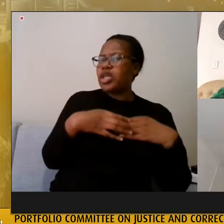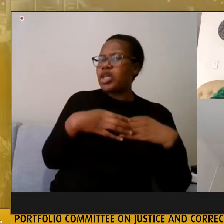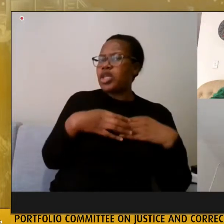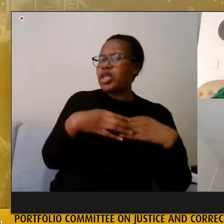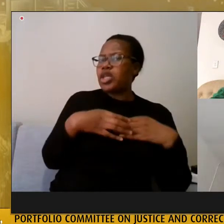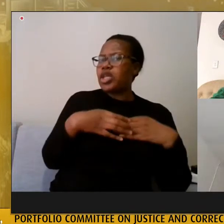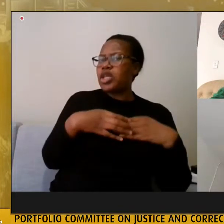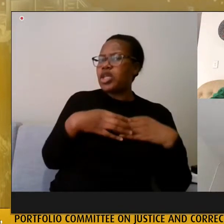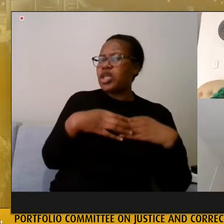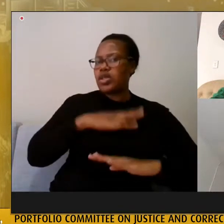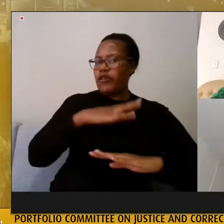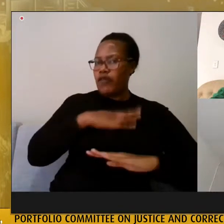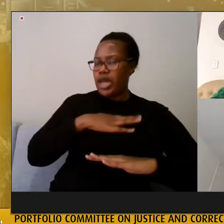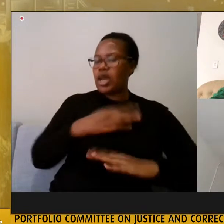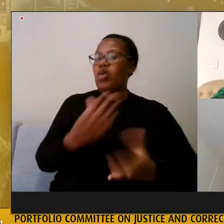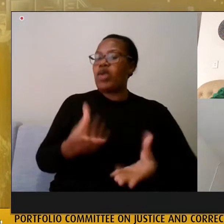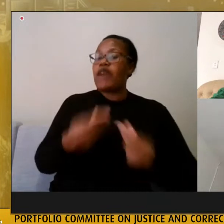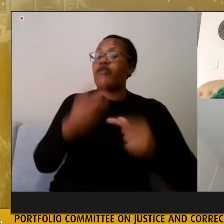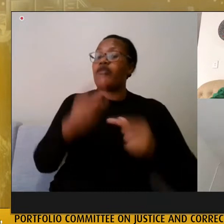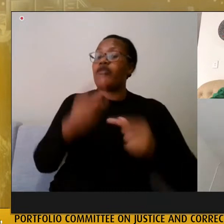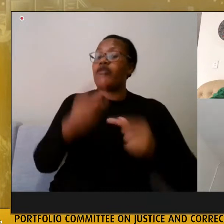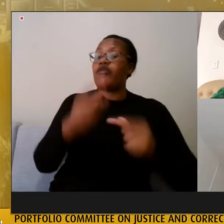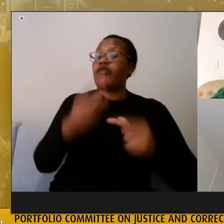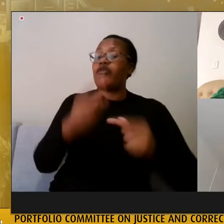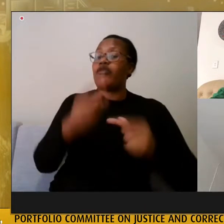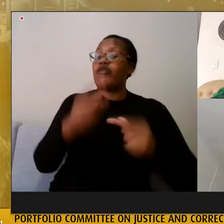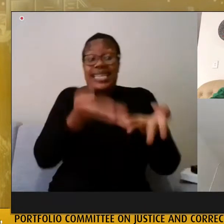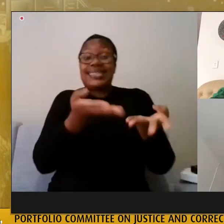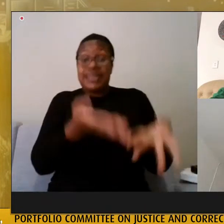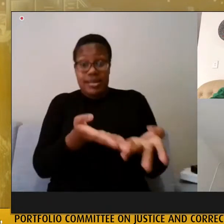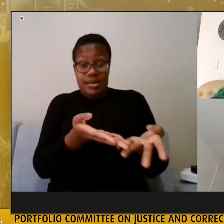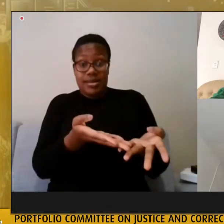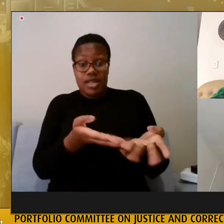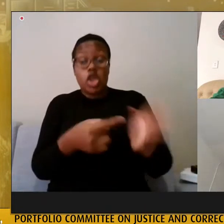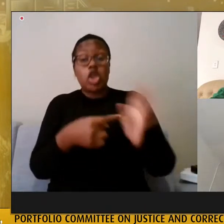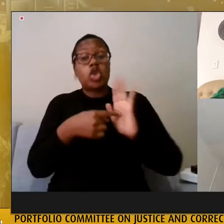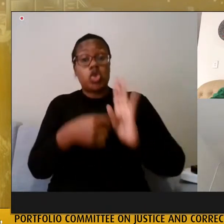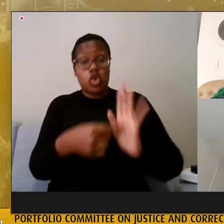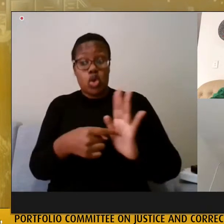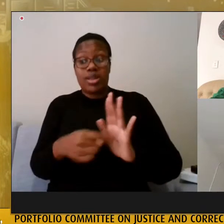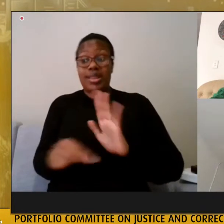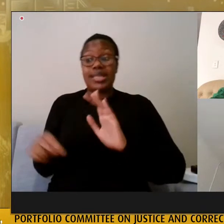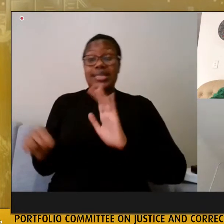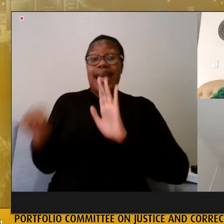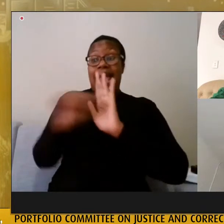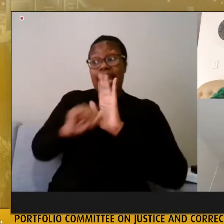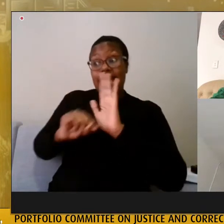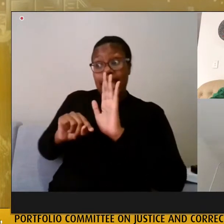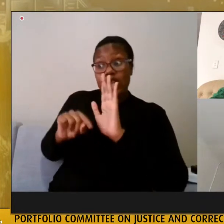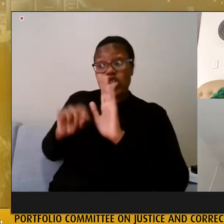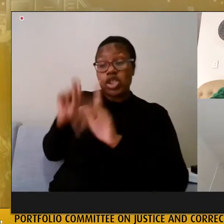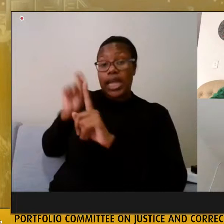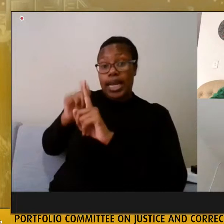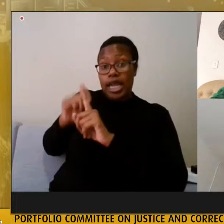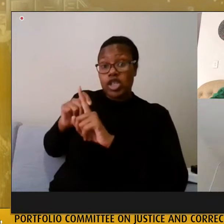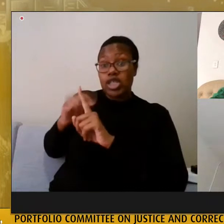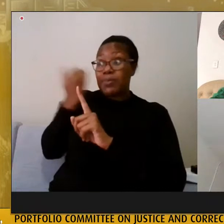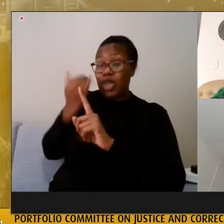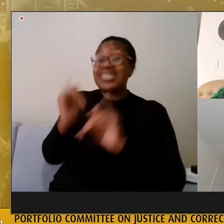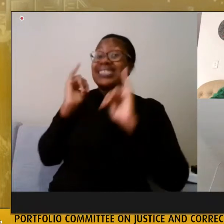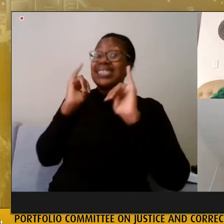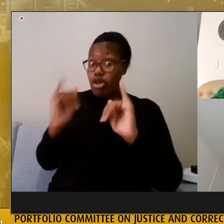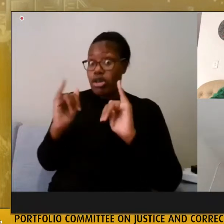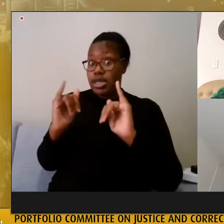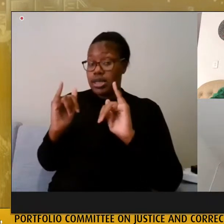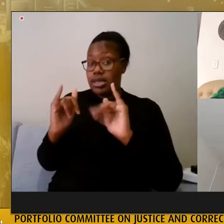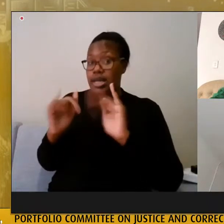that reliable evidence exists indicating that an allegation against the magistrate is of such a serious nature as to make it